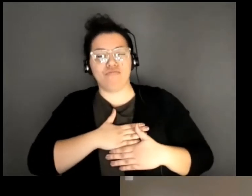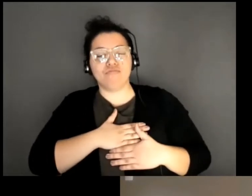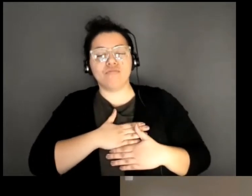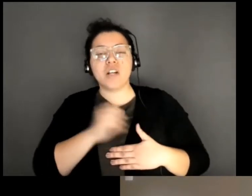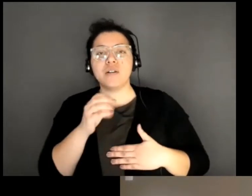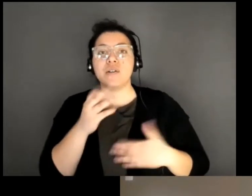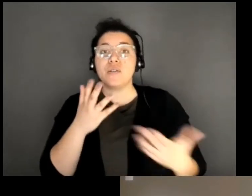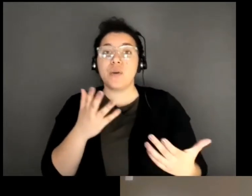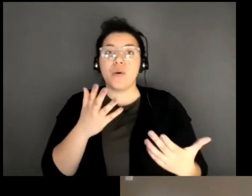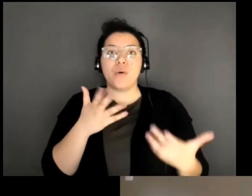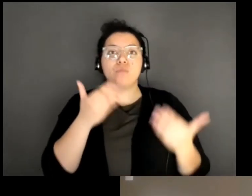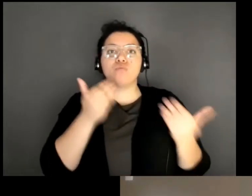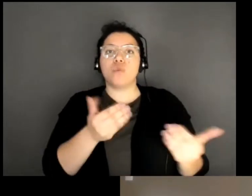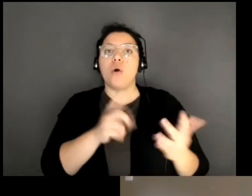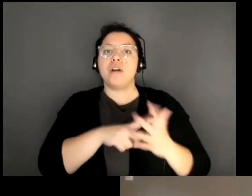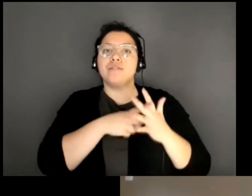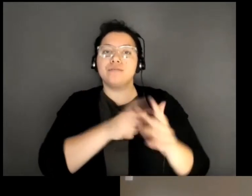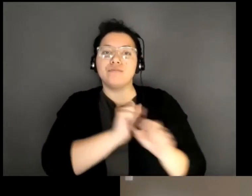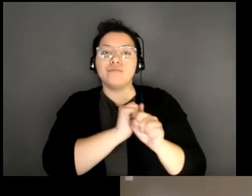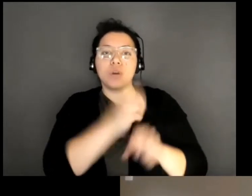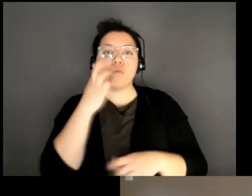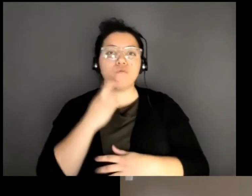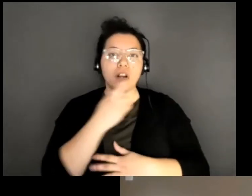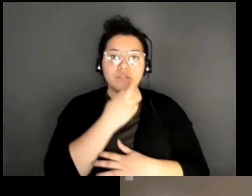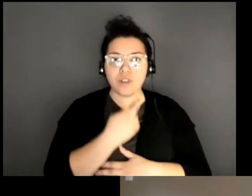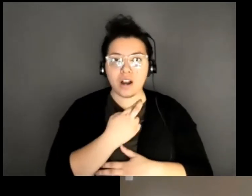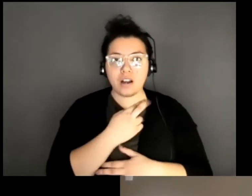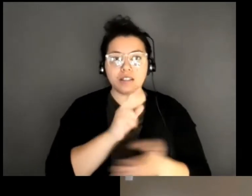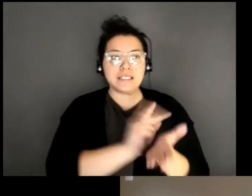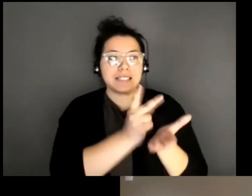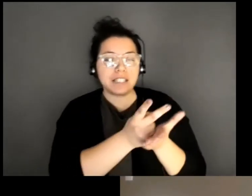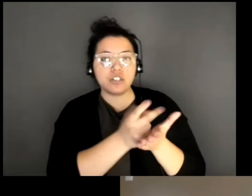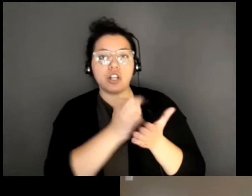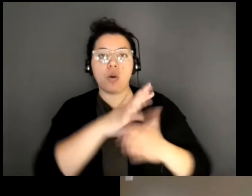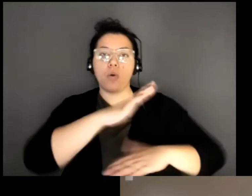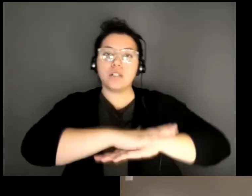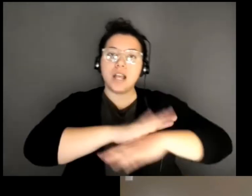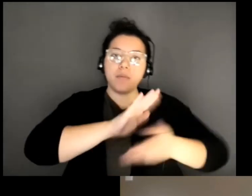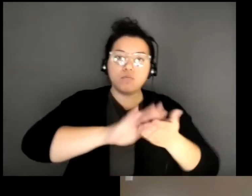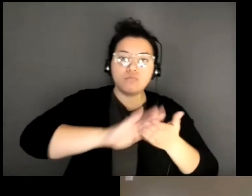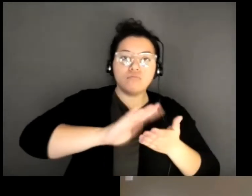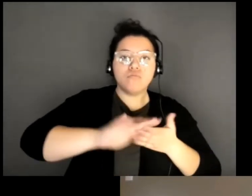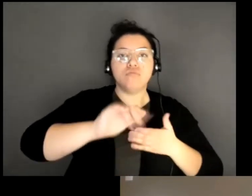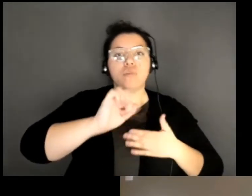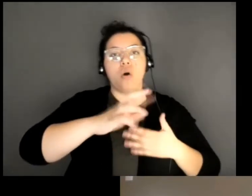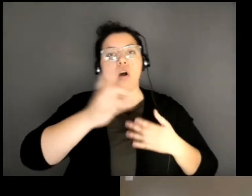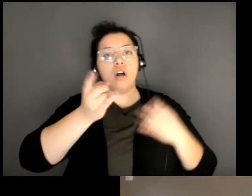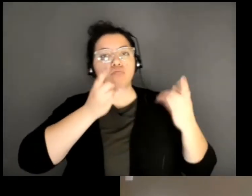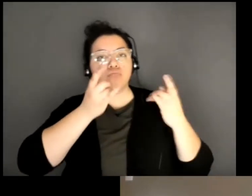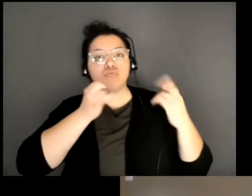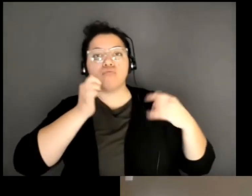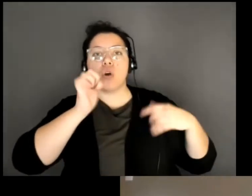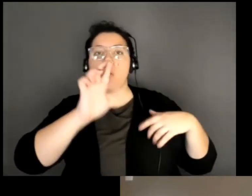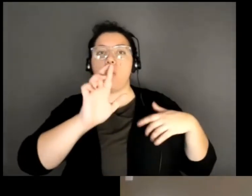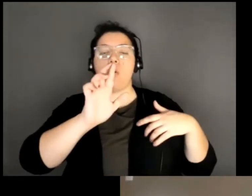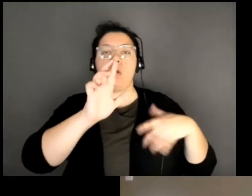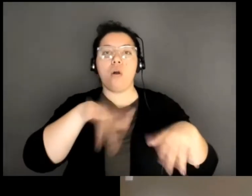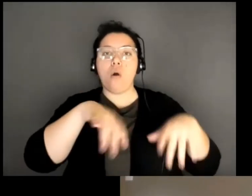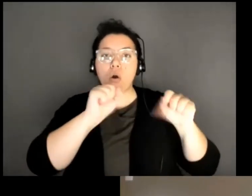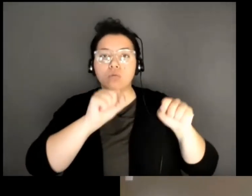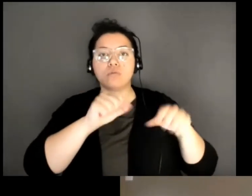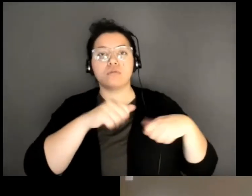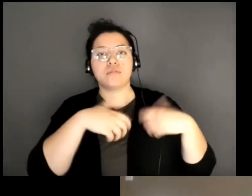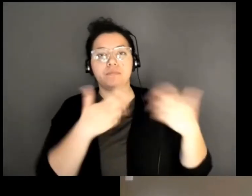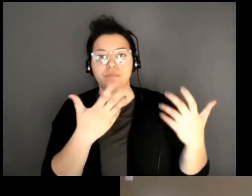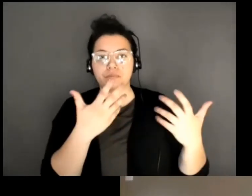in a restaurant, whether it's in the kitchen, whether it's waiting tables, whether it's bussing tables, being a host. Get a job